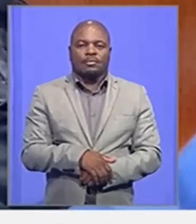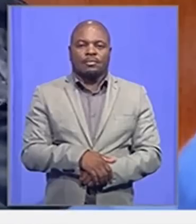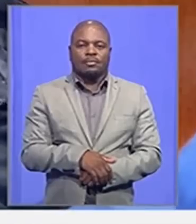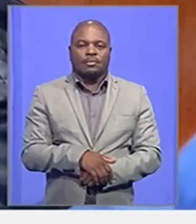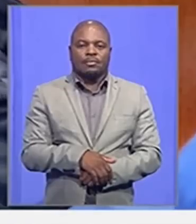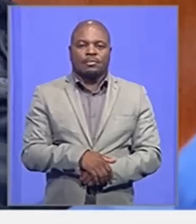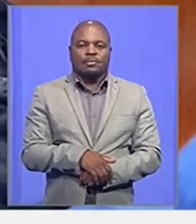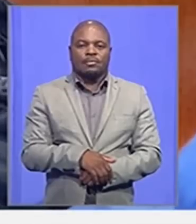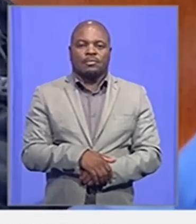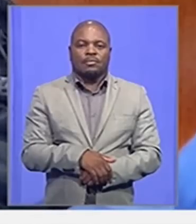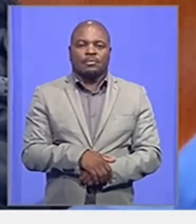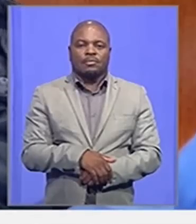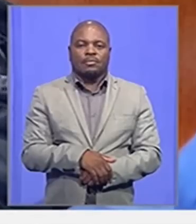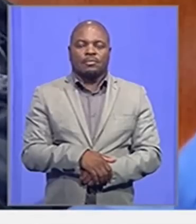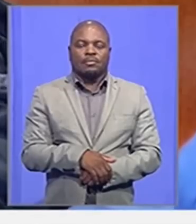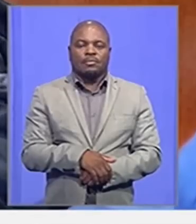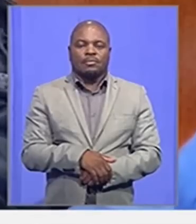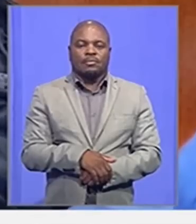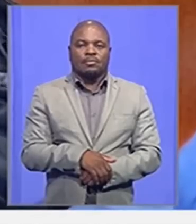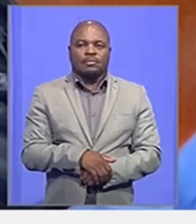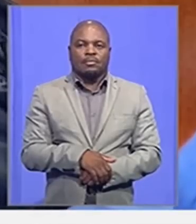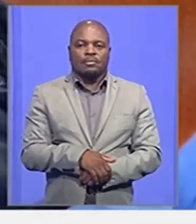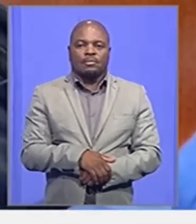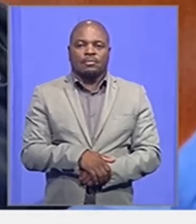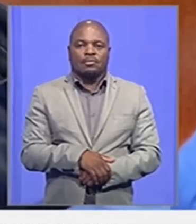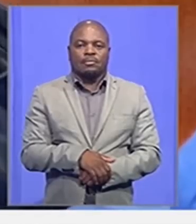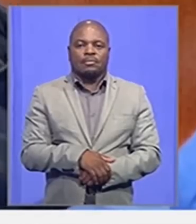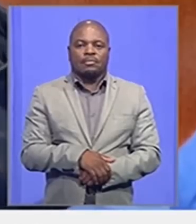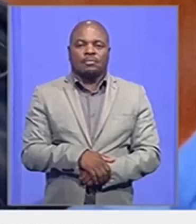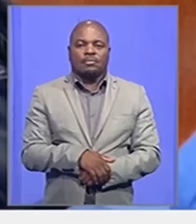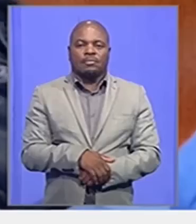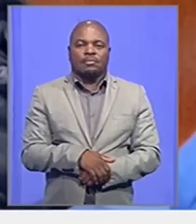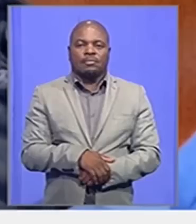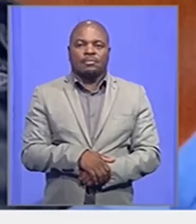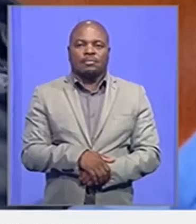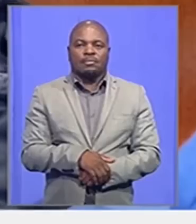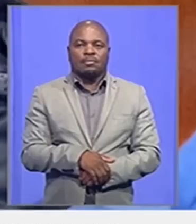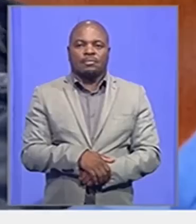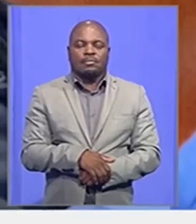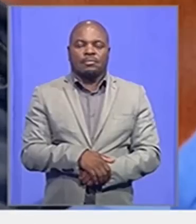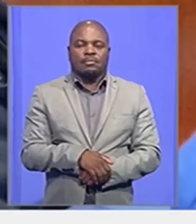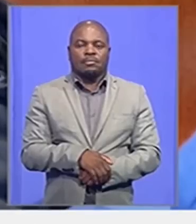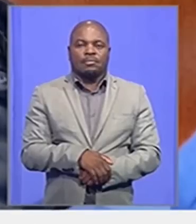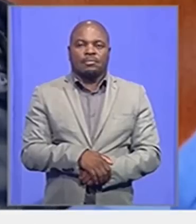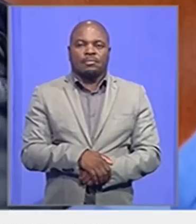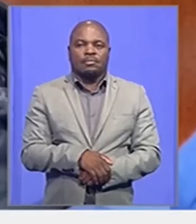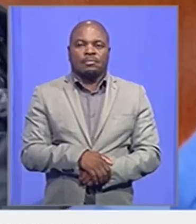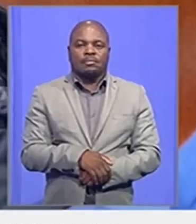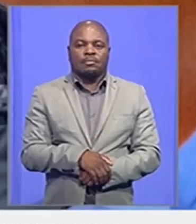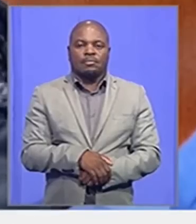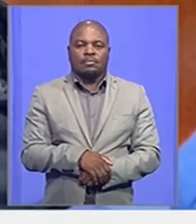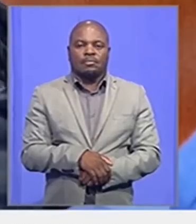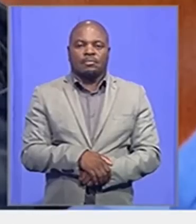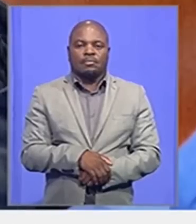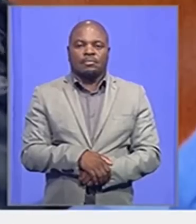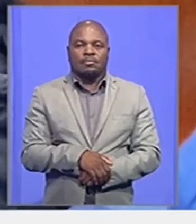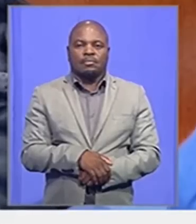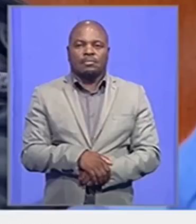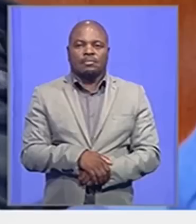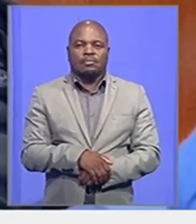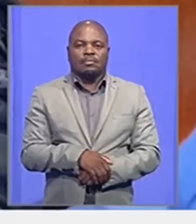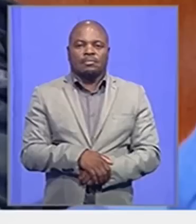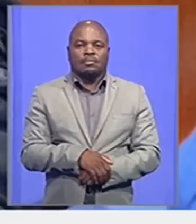a ku ri na gezi mara gezi leriya a ri nga le ku tirheni hi mhaka swilo swi nga